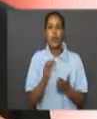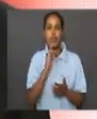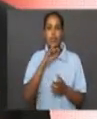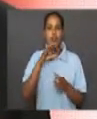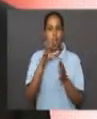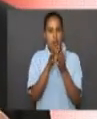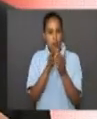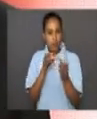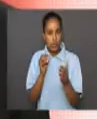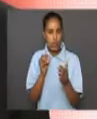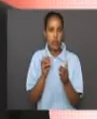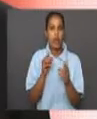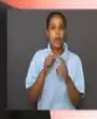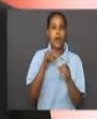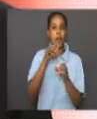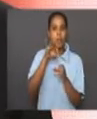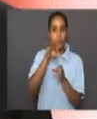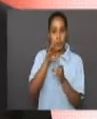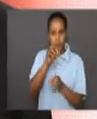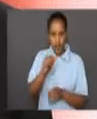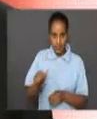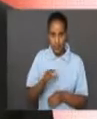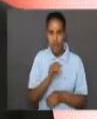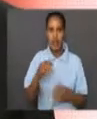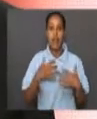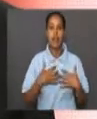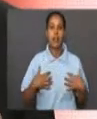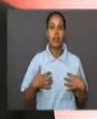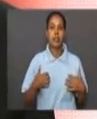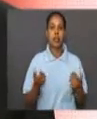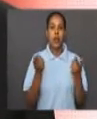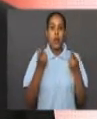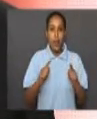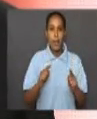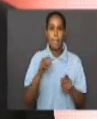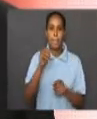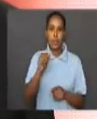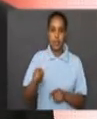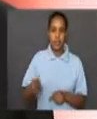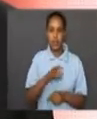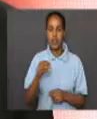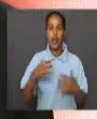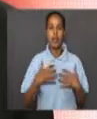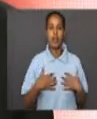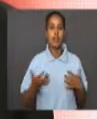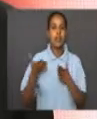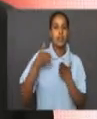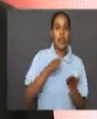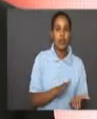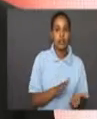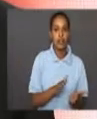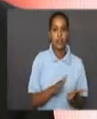is absorbed by plants and animals. When plants and animals